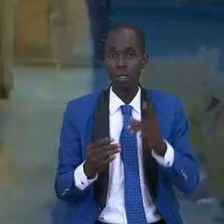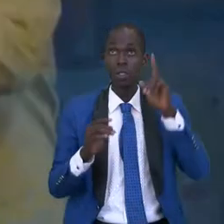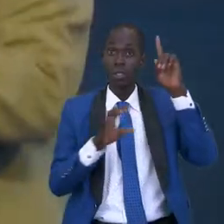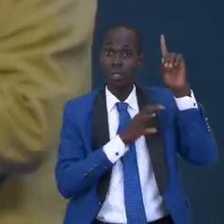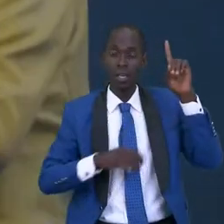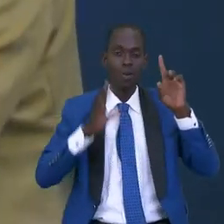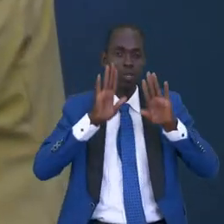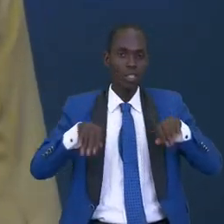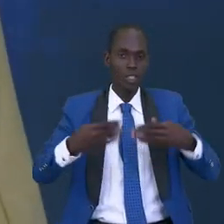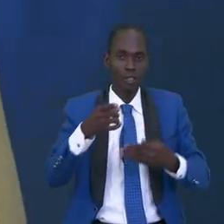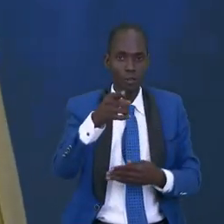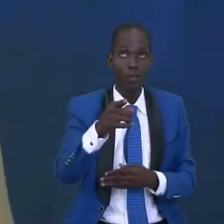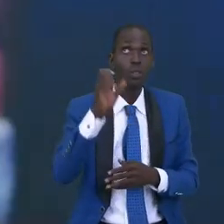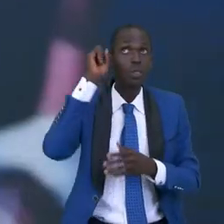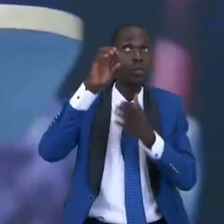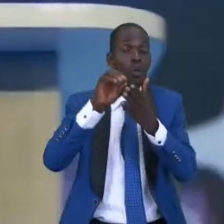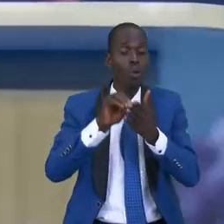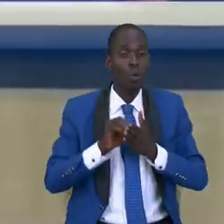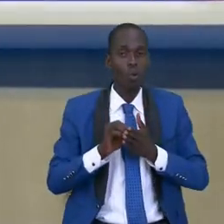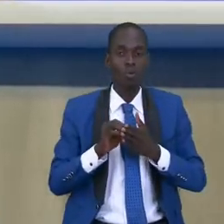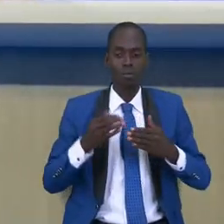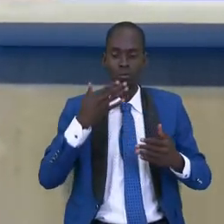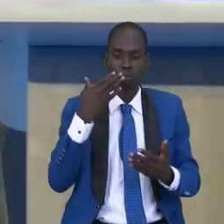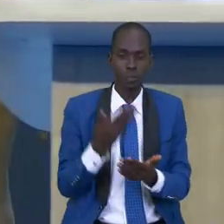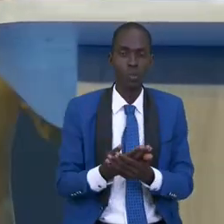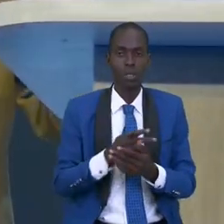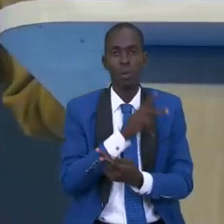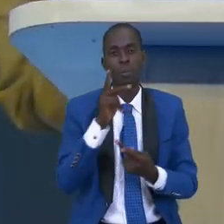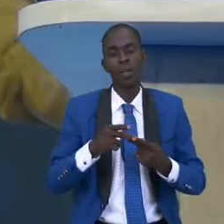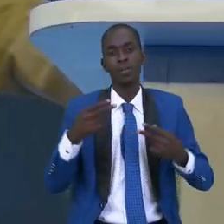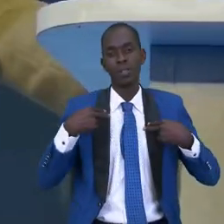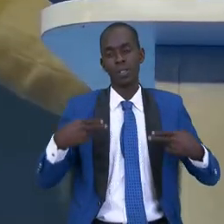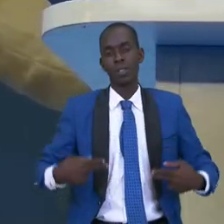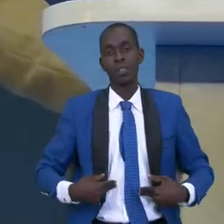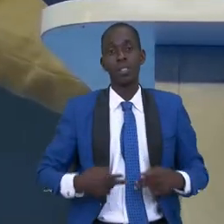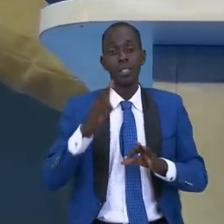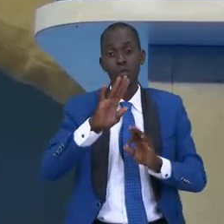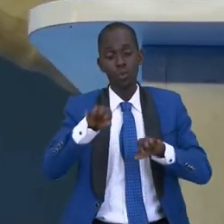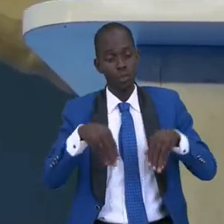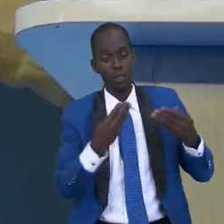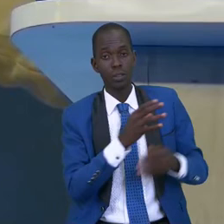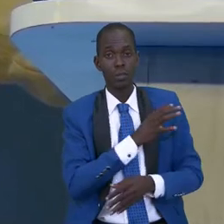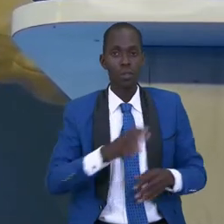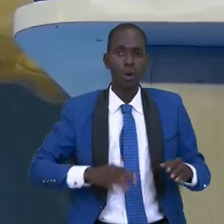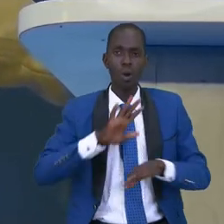health. If you give your trouble unto him, or your transgressions